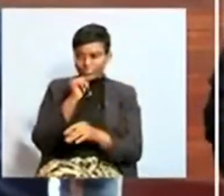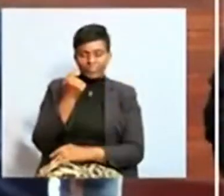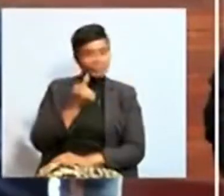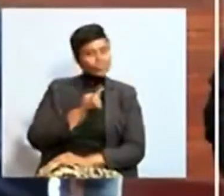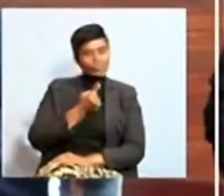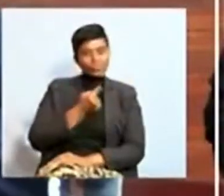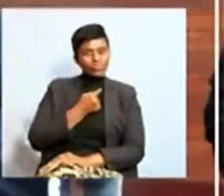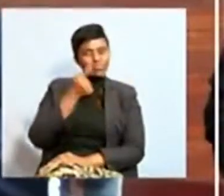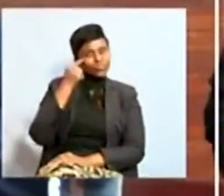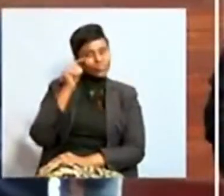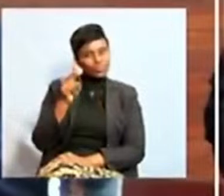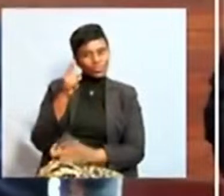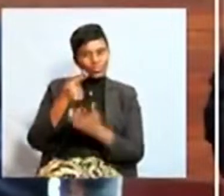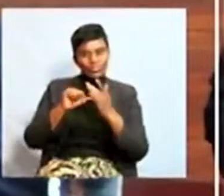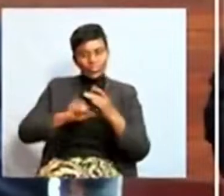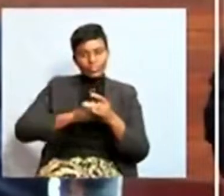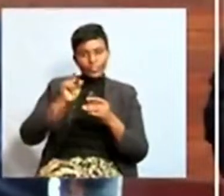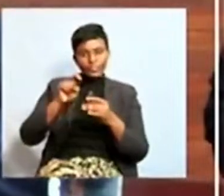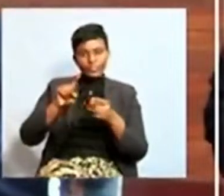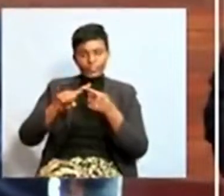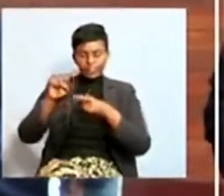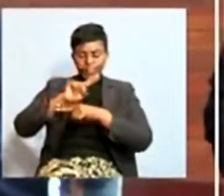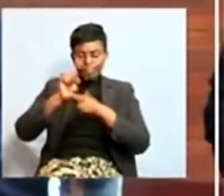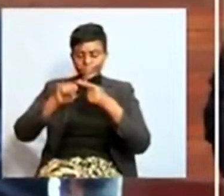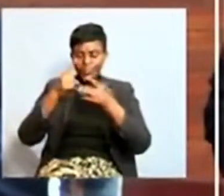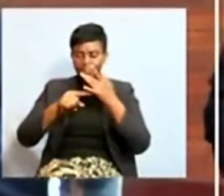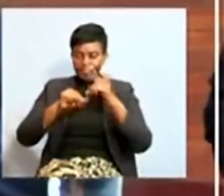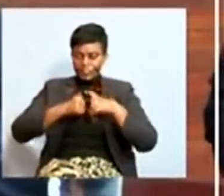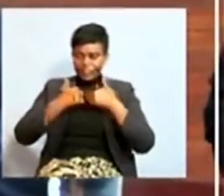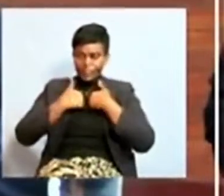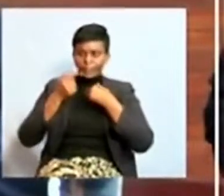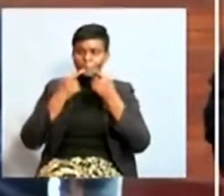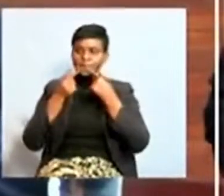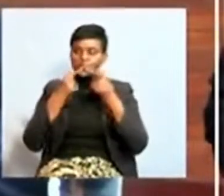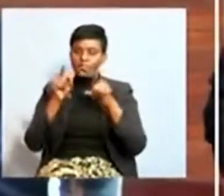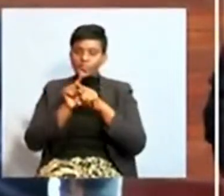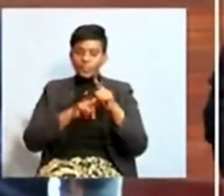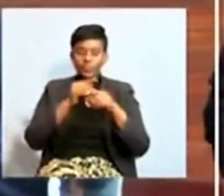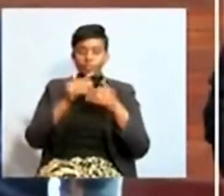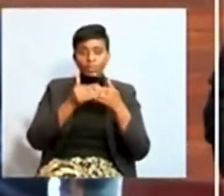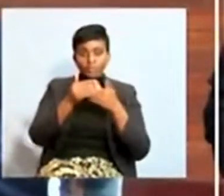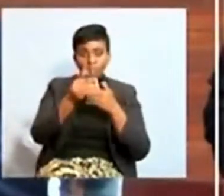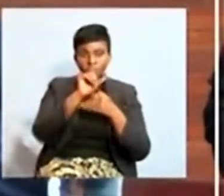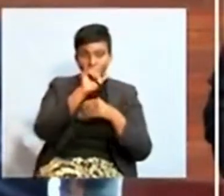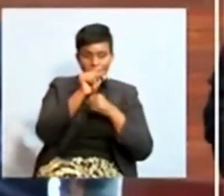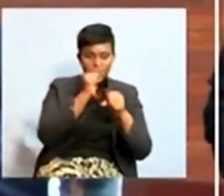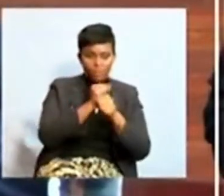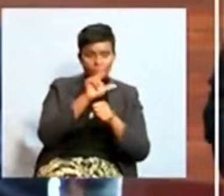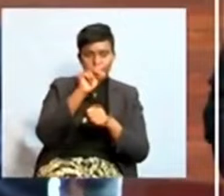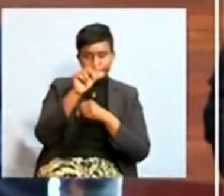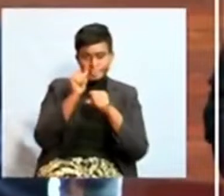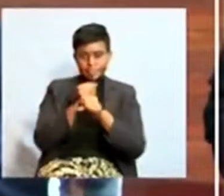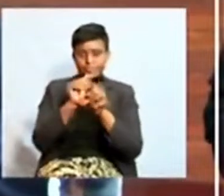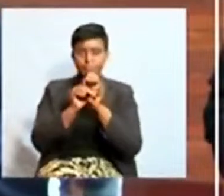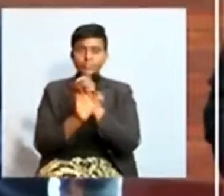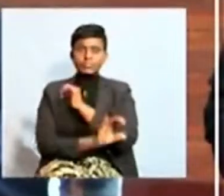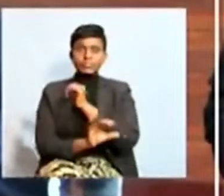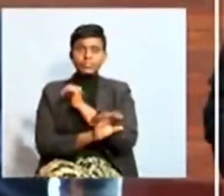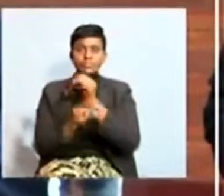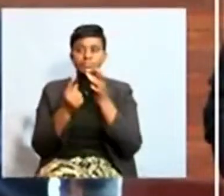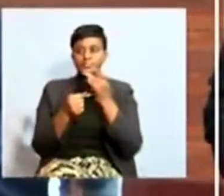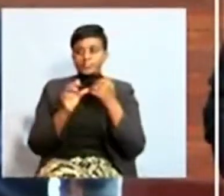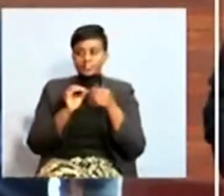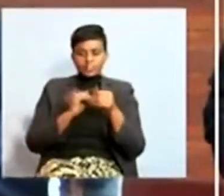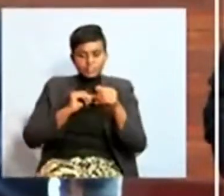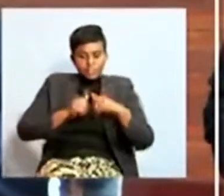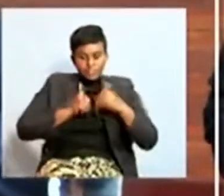only for what we need today, but to have a conversation that says in the next 20 years, in the next 30 years of our country, what are